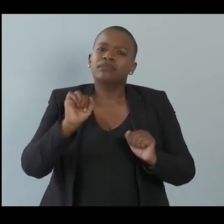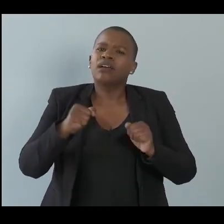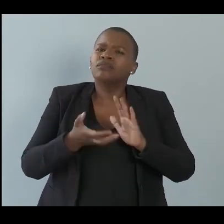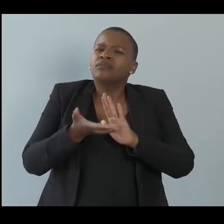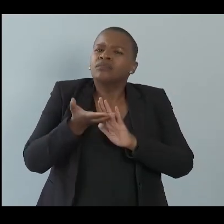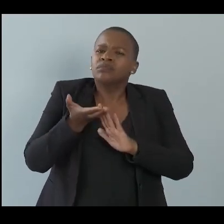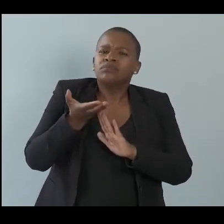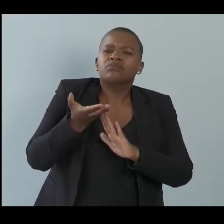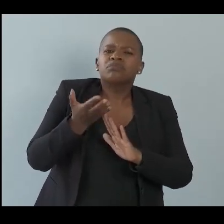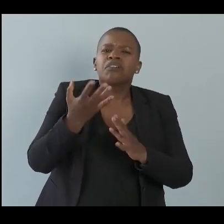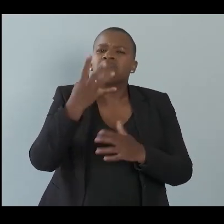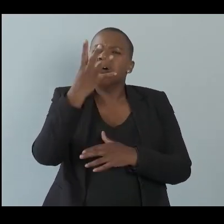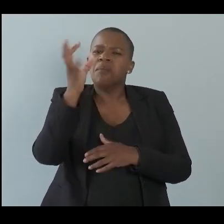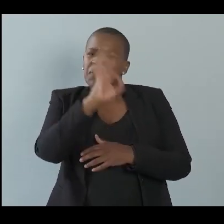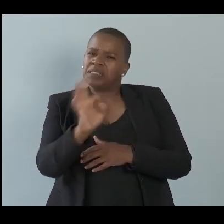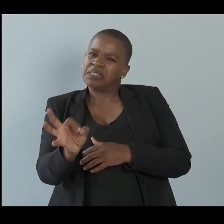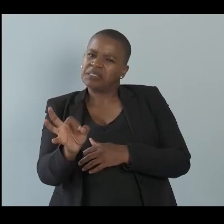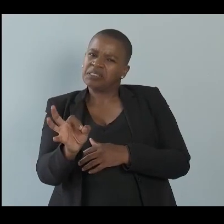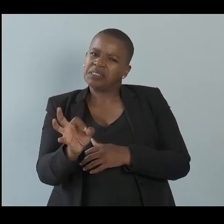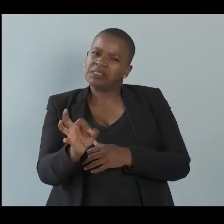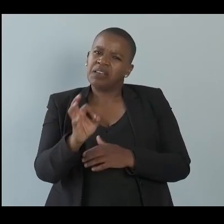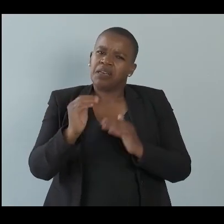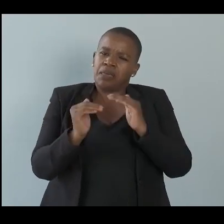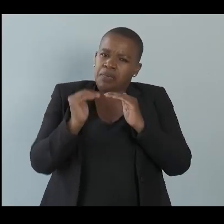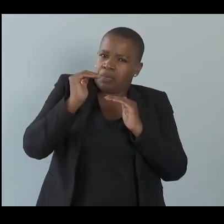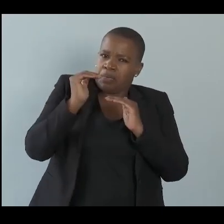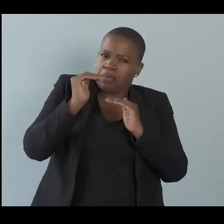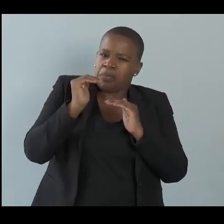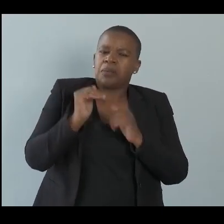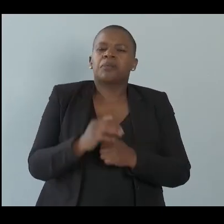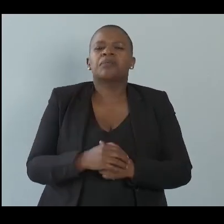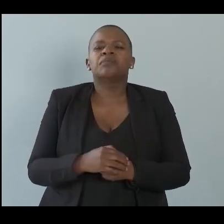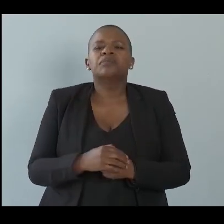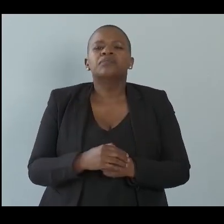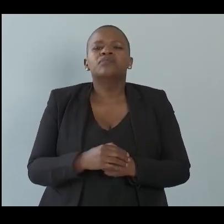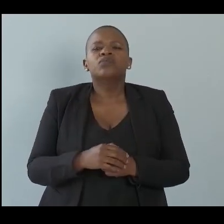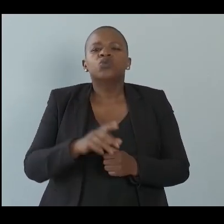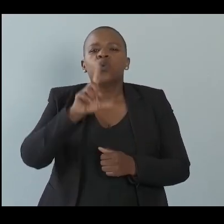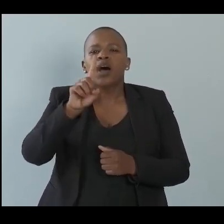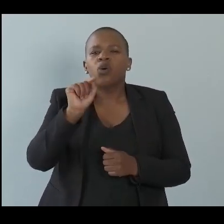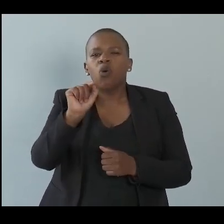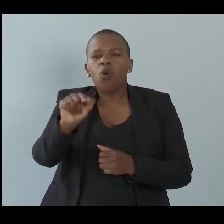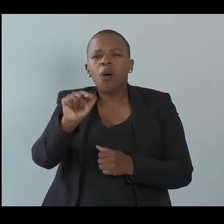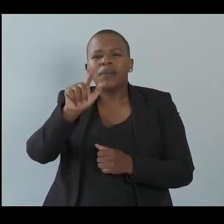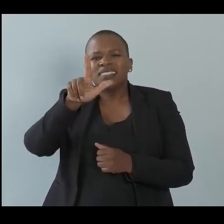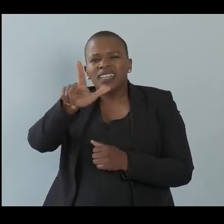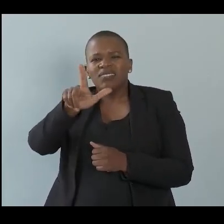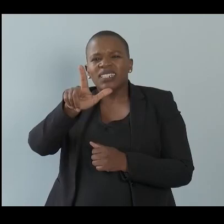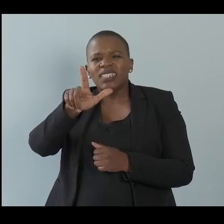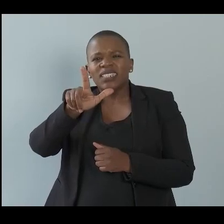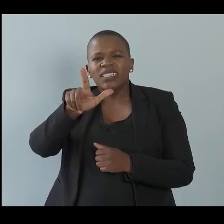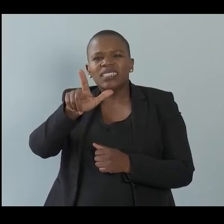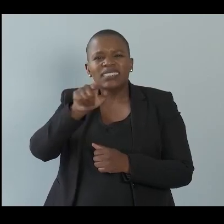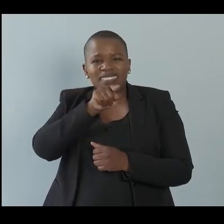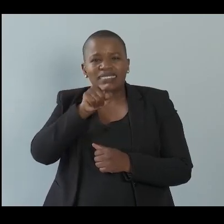at 4%, raising our operating leverage from 0.77 to 1.17, implying that for every rand